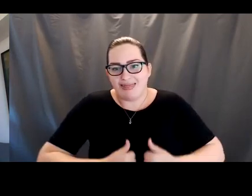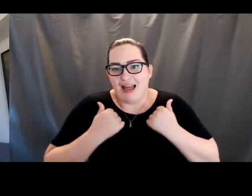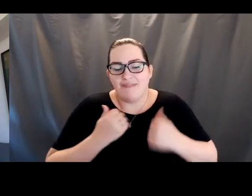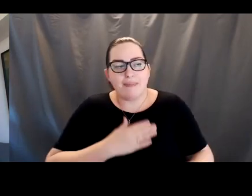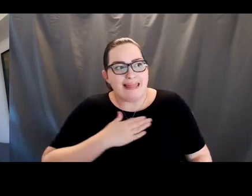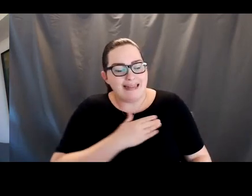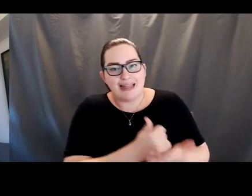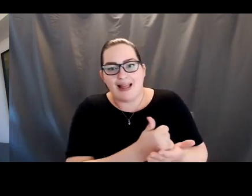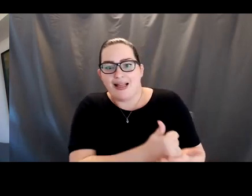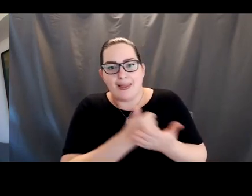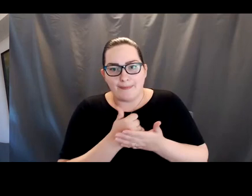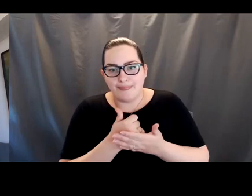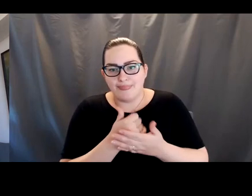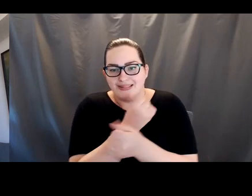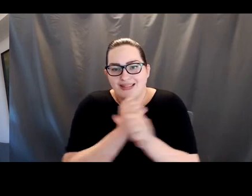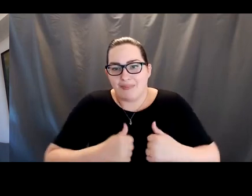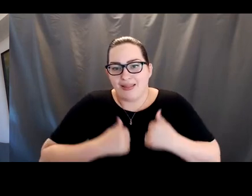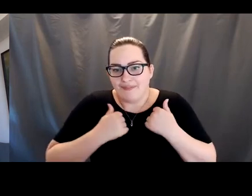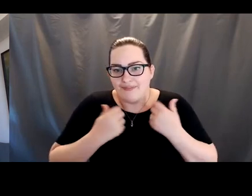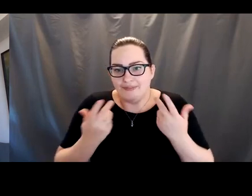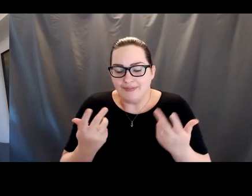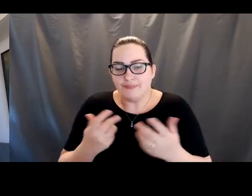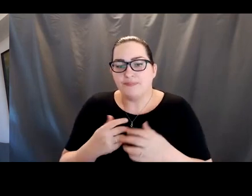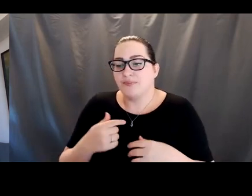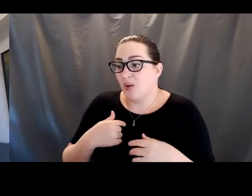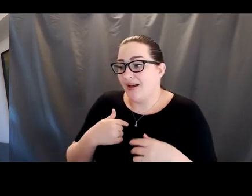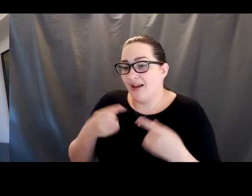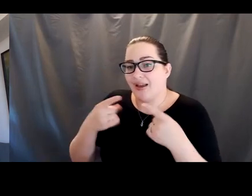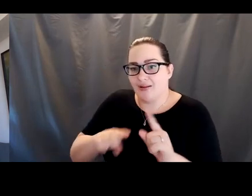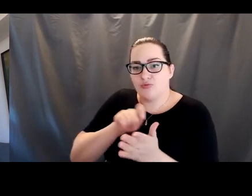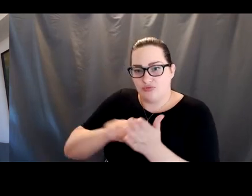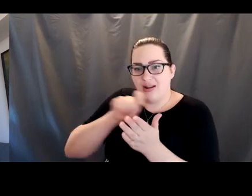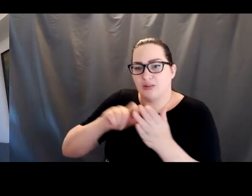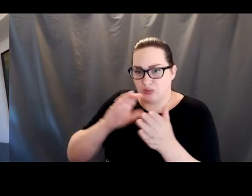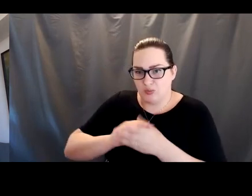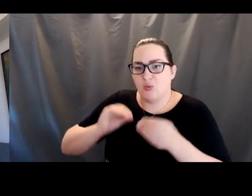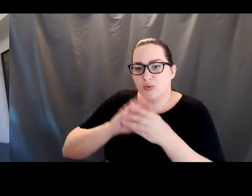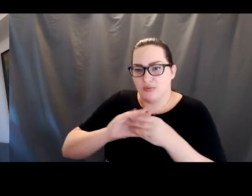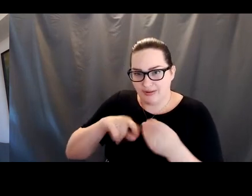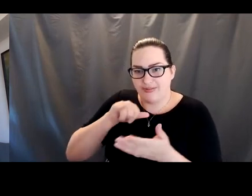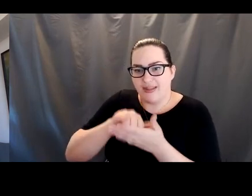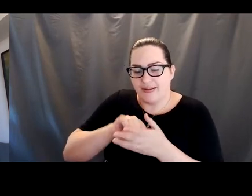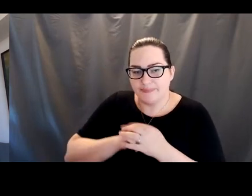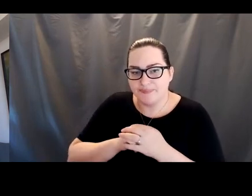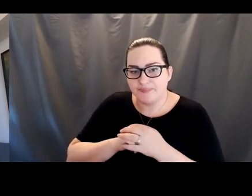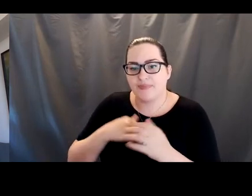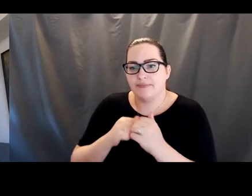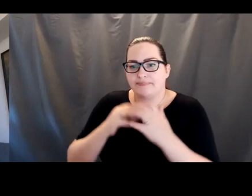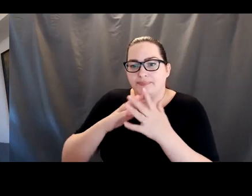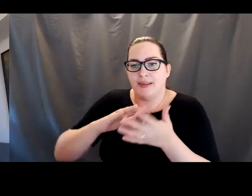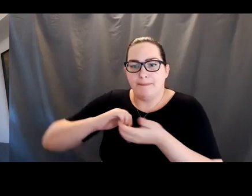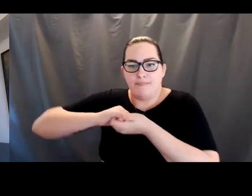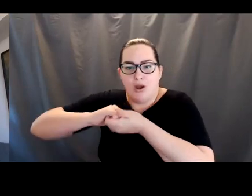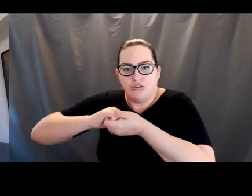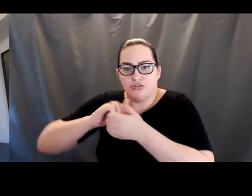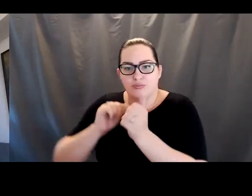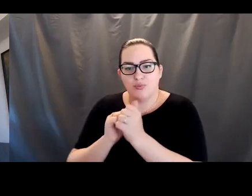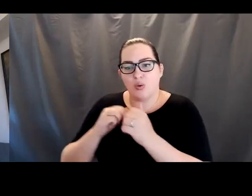life. So I ended up writing about that. I've been forming a partnership with the Washington Monthly, which is a